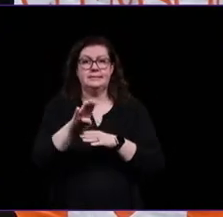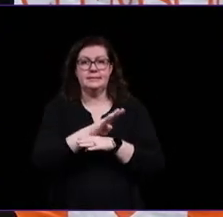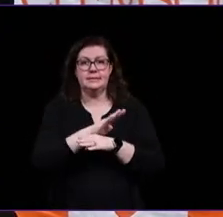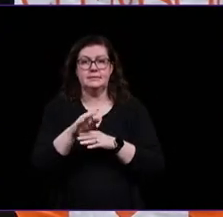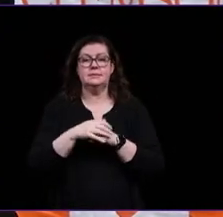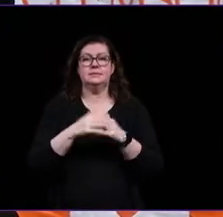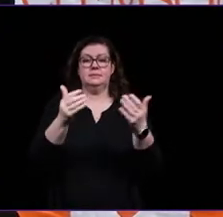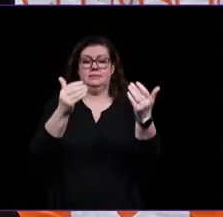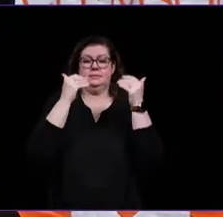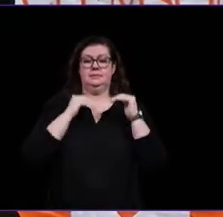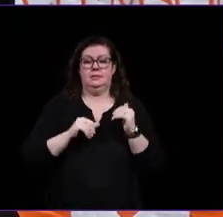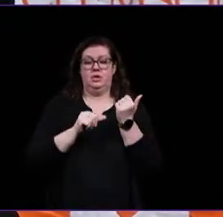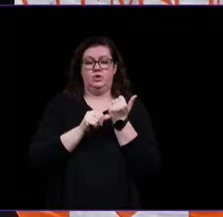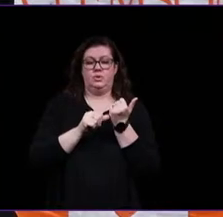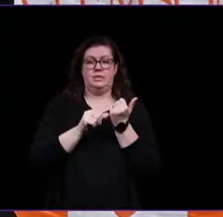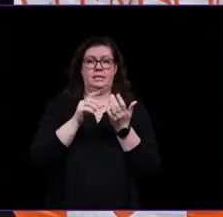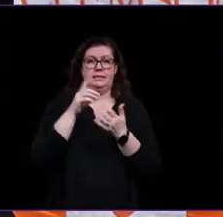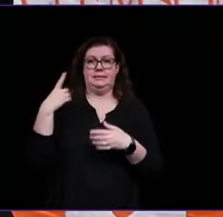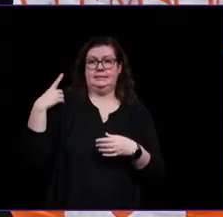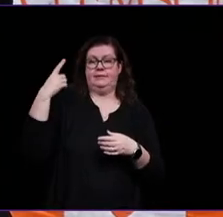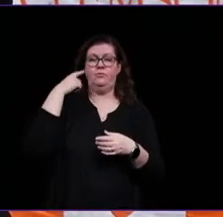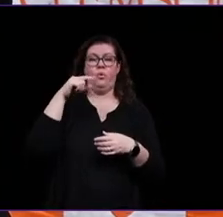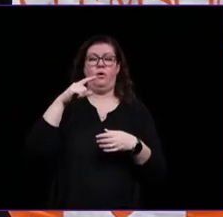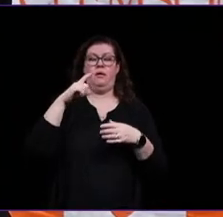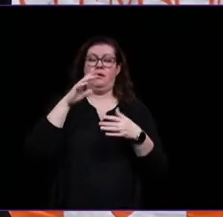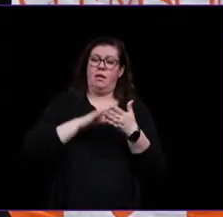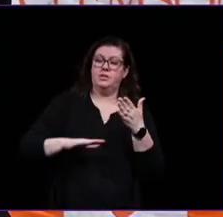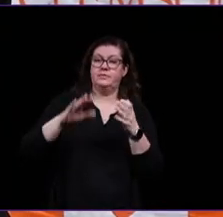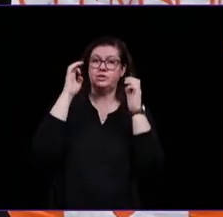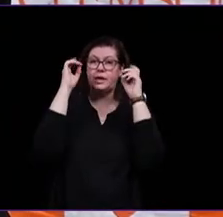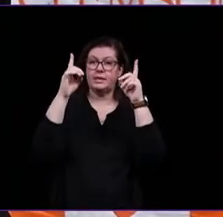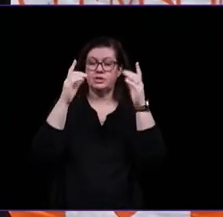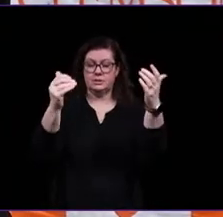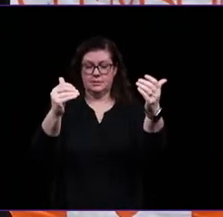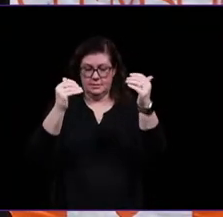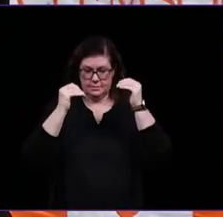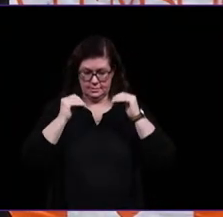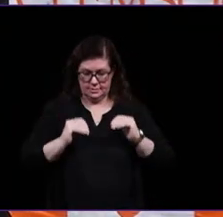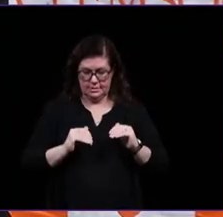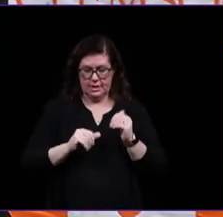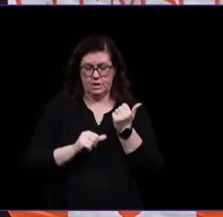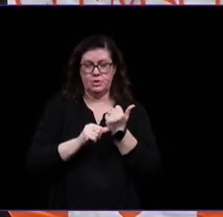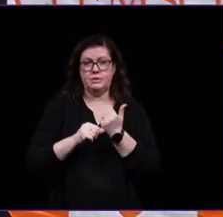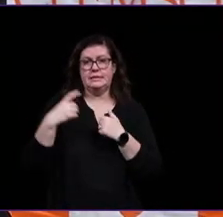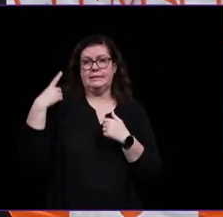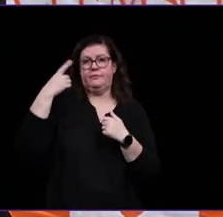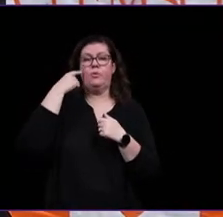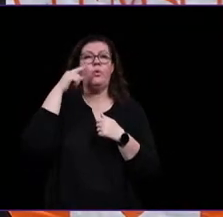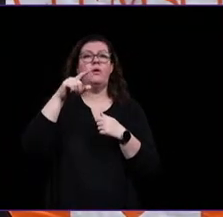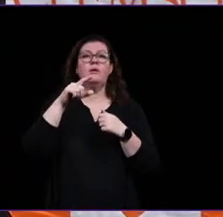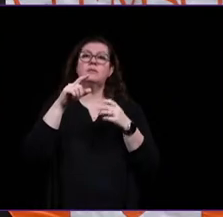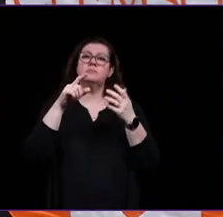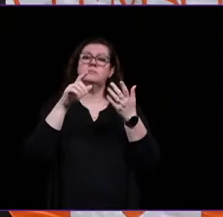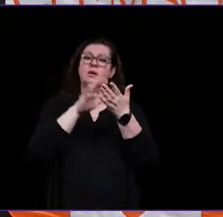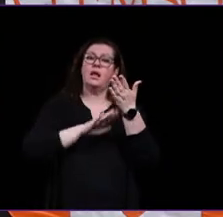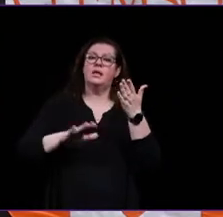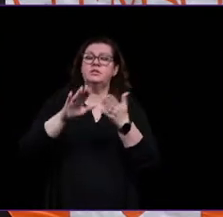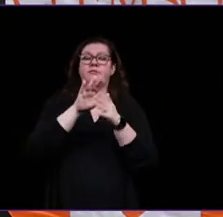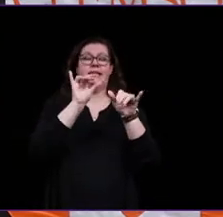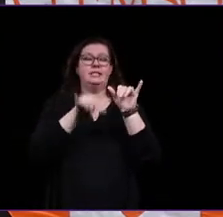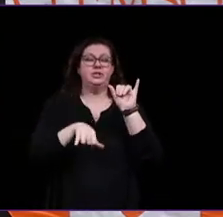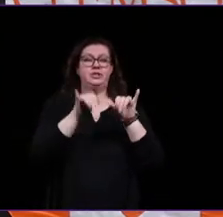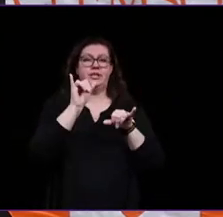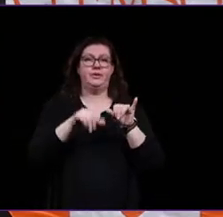Cook, Associate Dean, College of Education. Dr. Dan Noniker, Associate Dean, College of Engineering, Computing, and